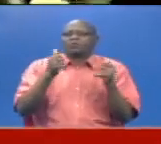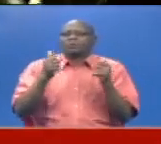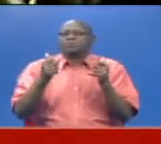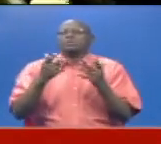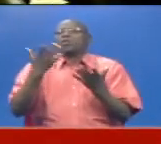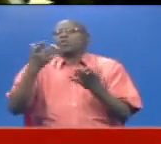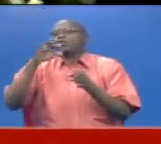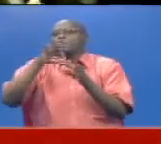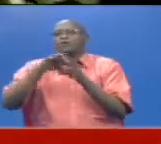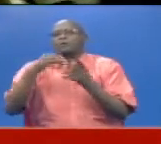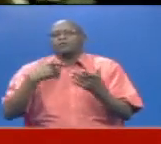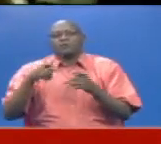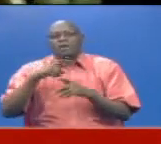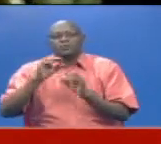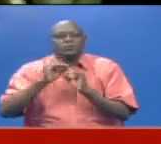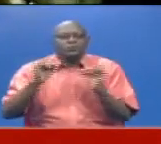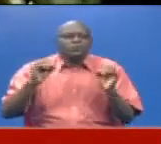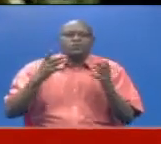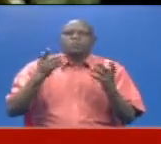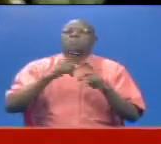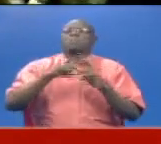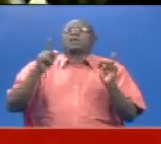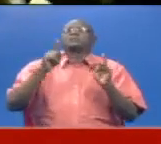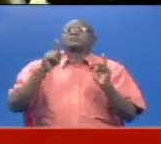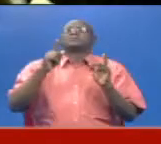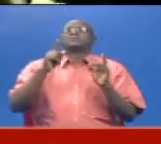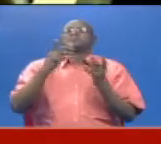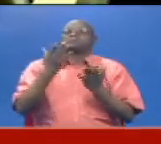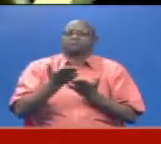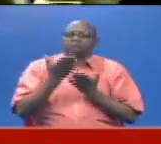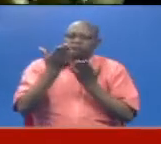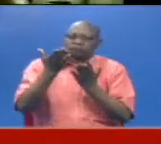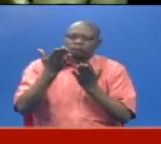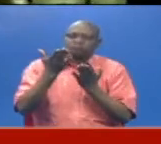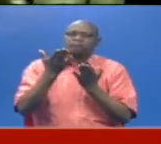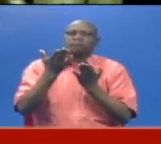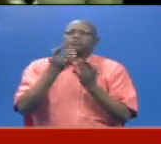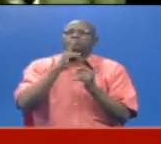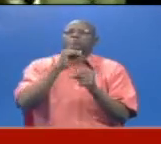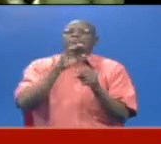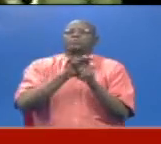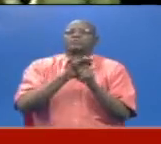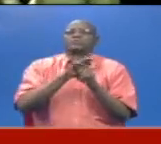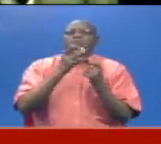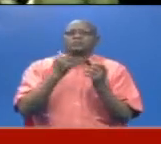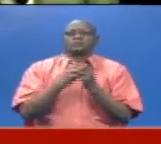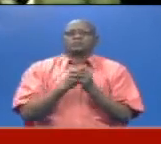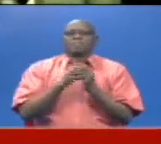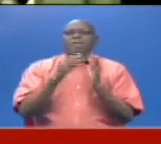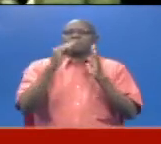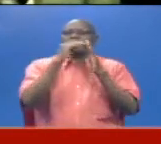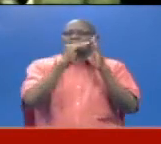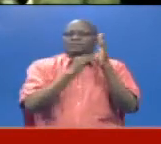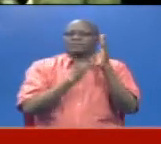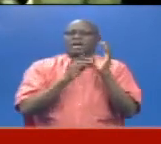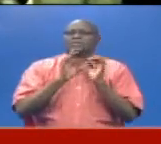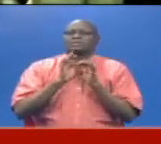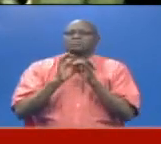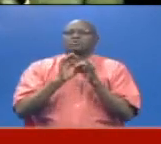us. What we care is to deliver on the promises. And we are guided by the manifesto of the Azimio